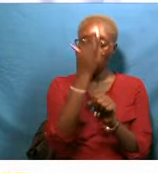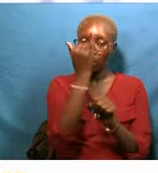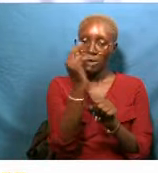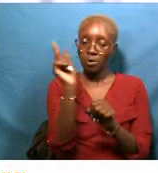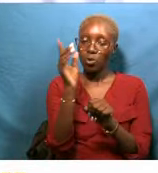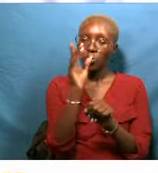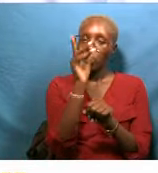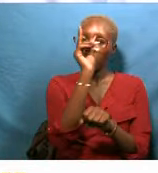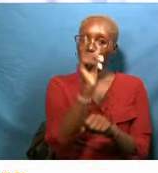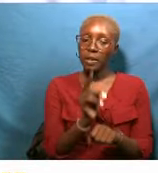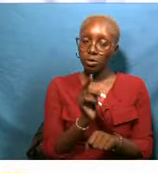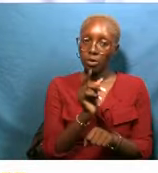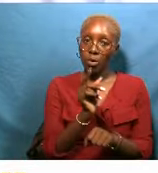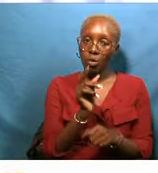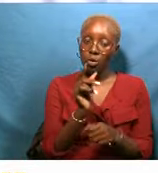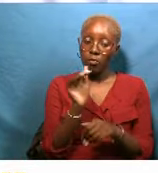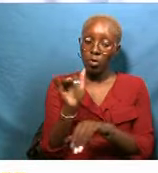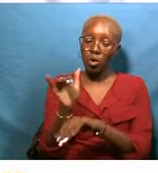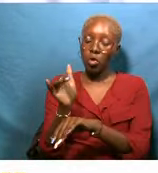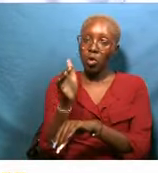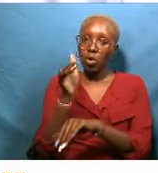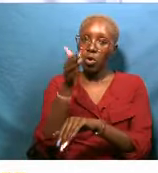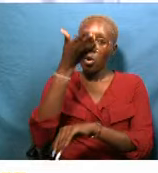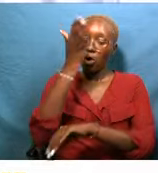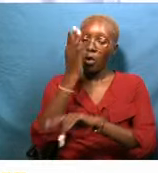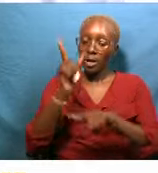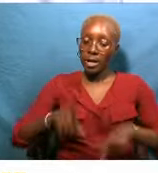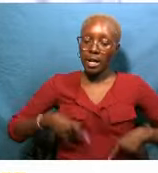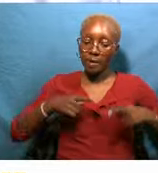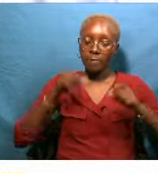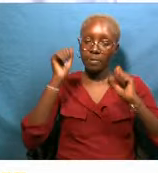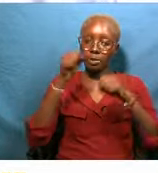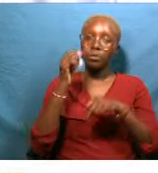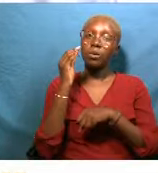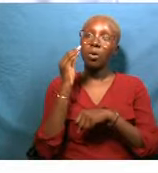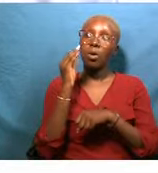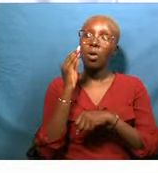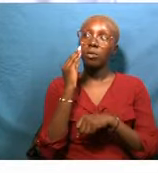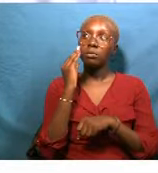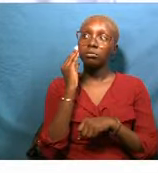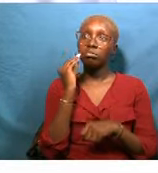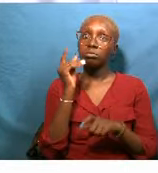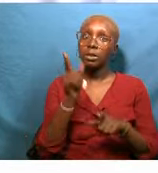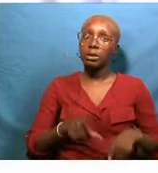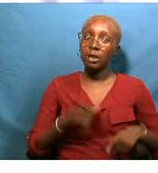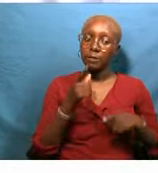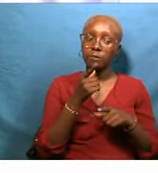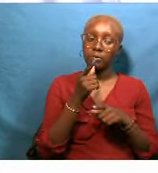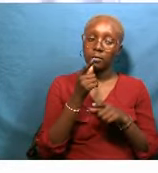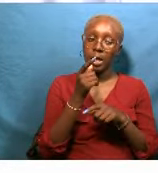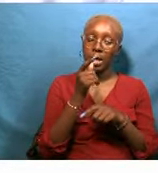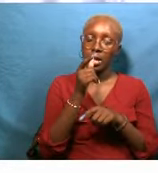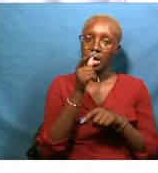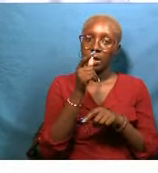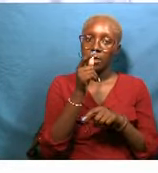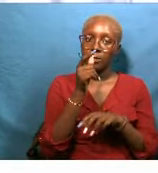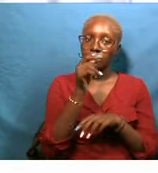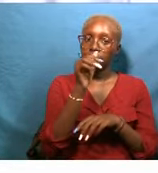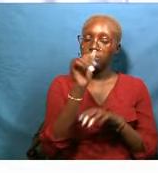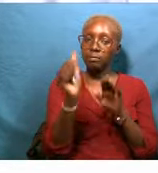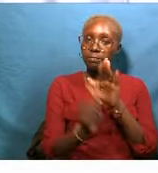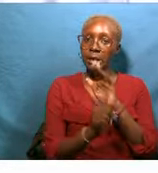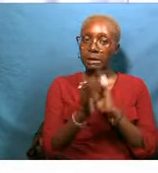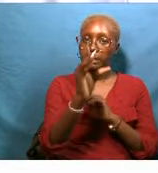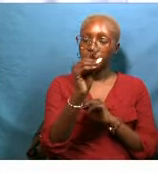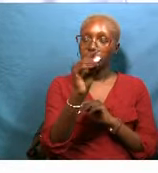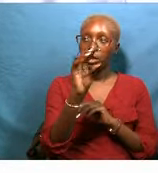life suitable to exercise the office of archdeacon to the honor and the building of Christ